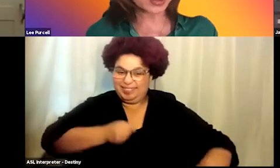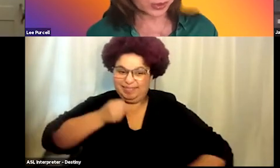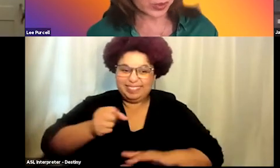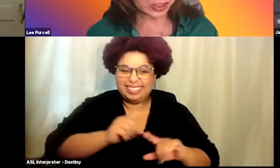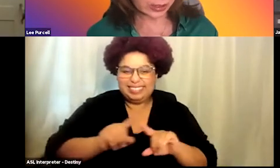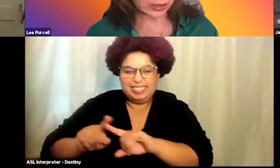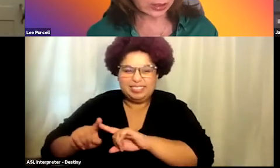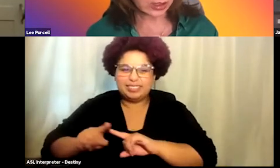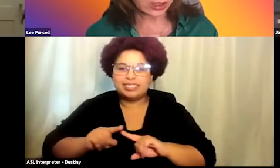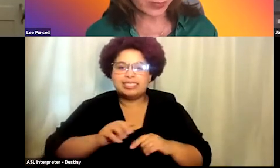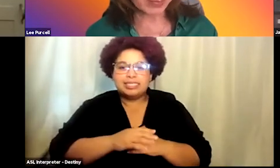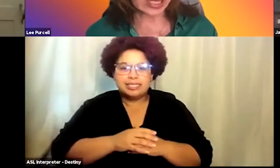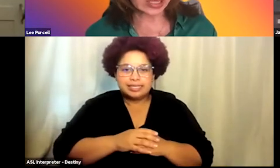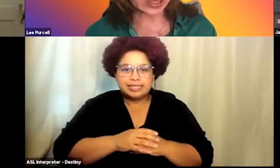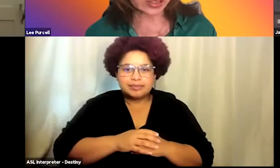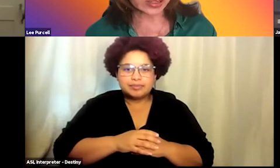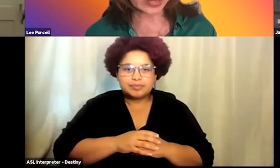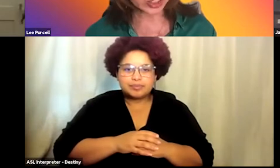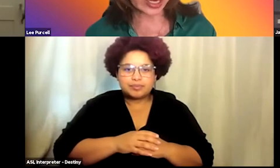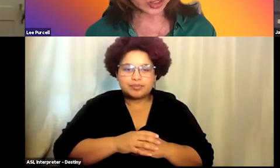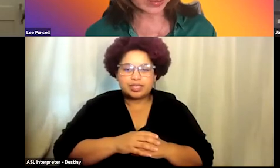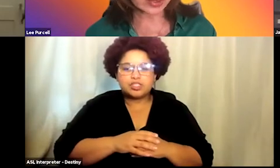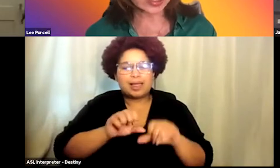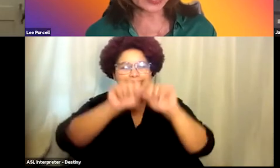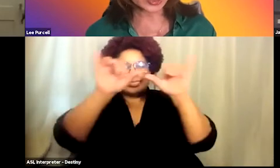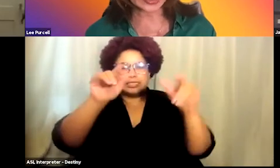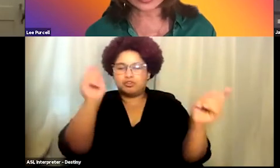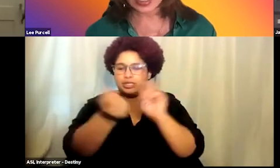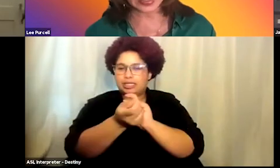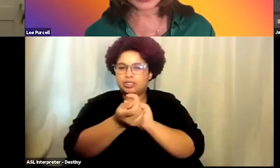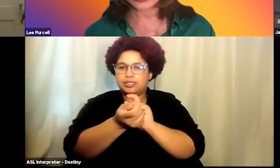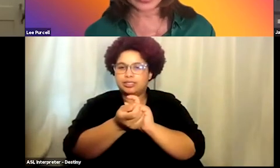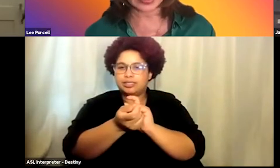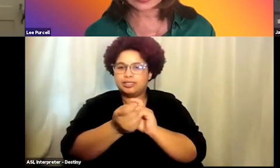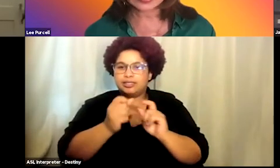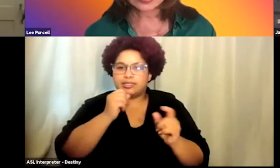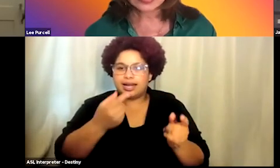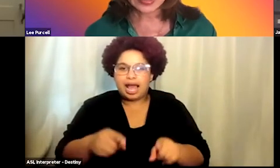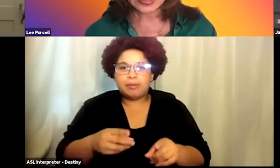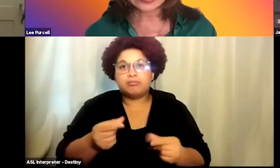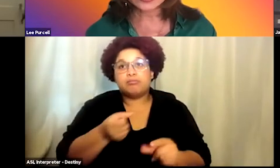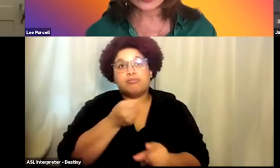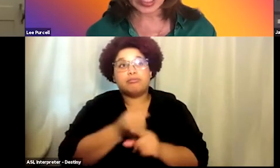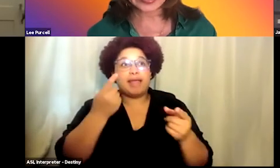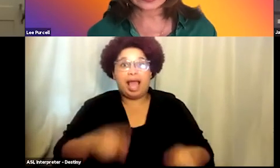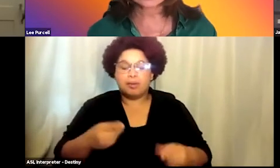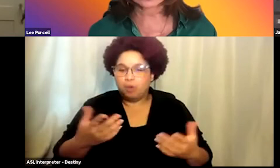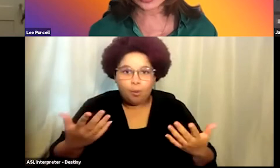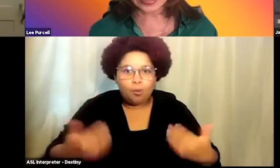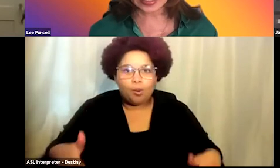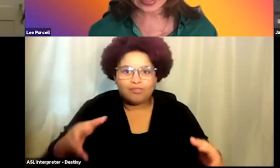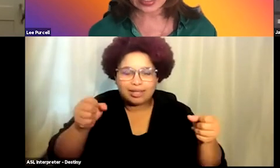I'm trying to keep to the question about making the systemic change. Systemic change does not happen overnight. And this is